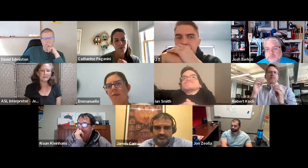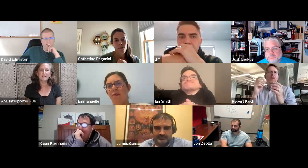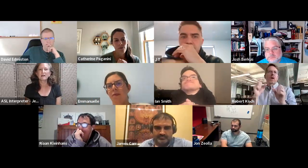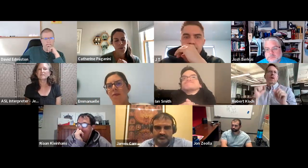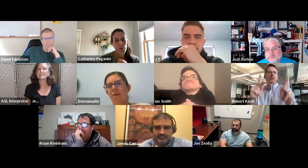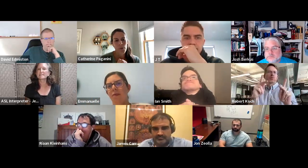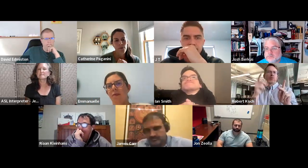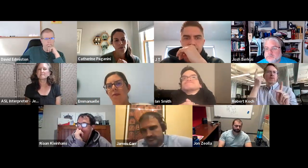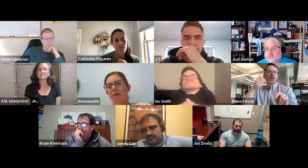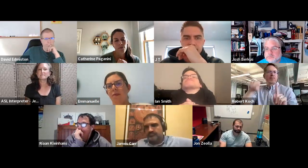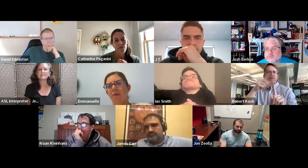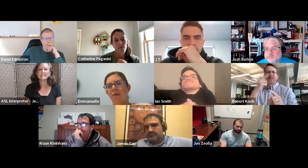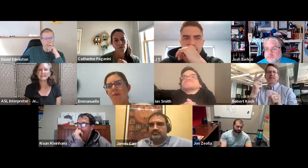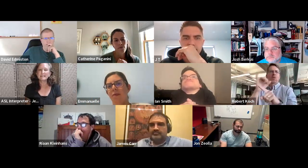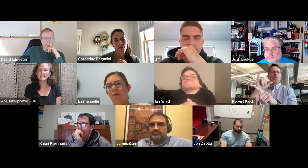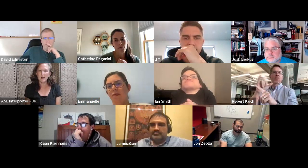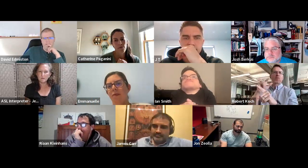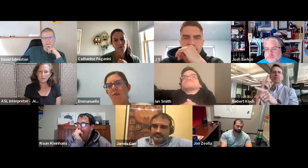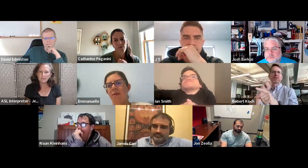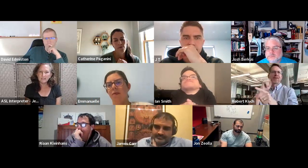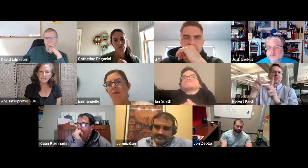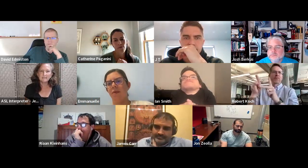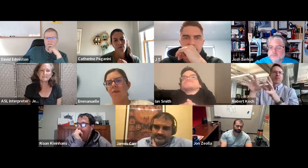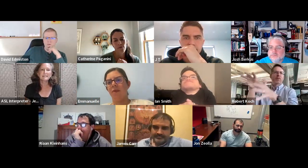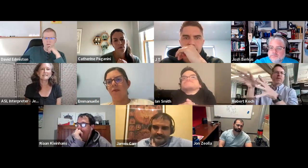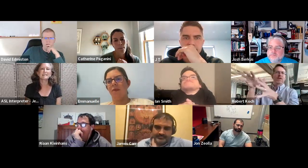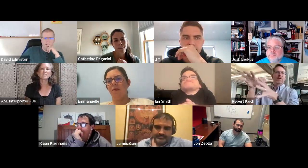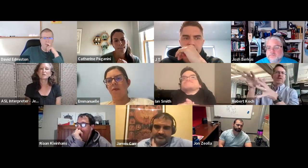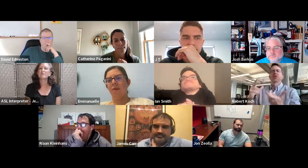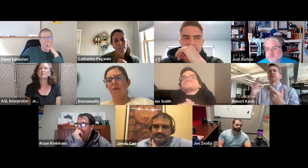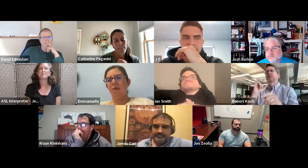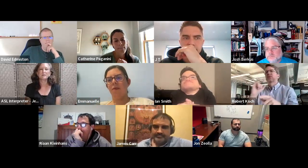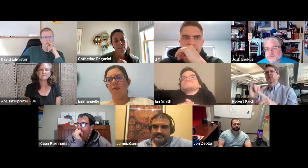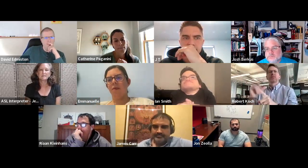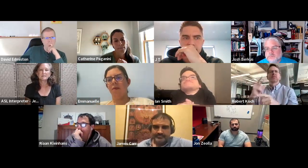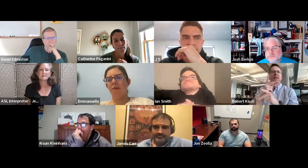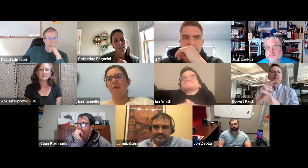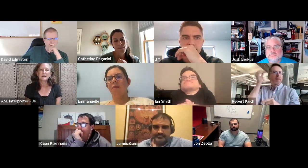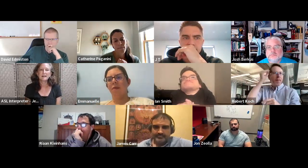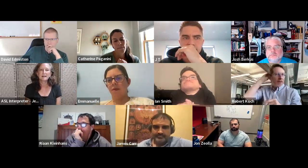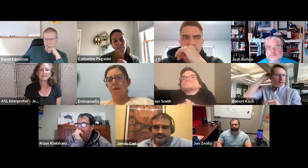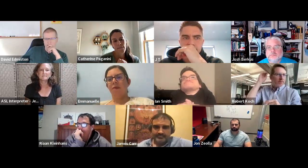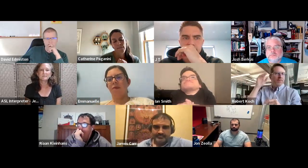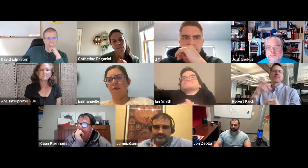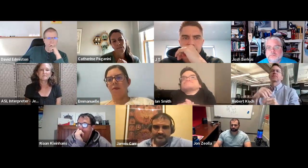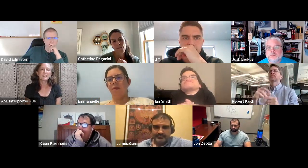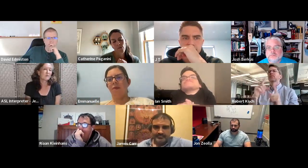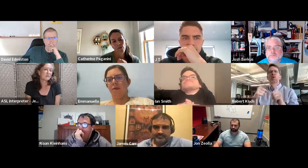people there at the conference see this opportunity, they see this group of people,